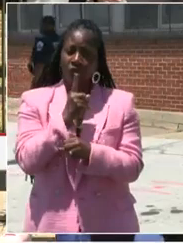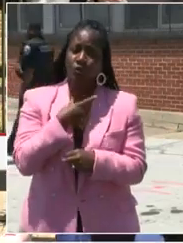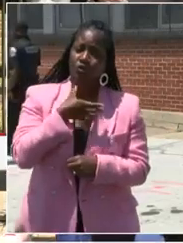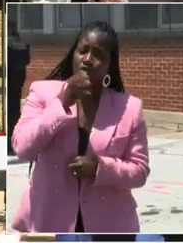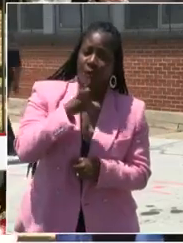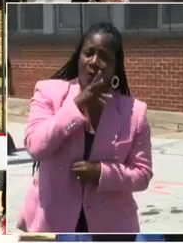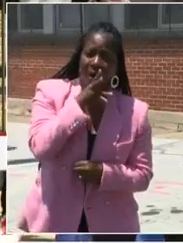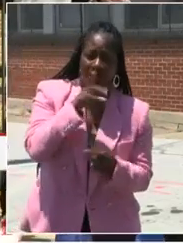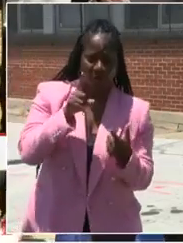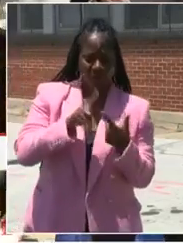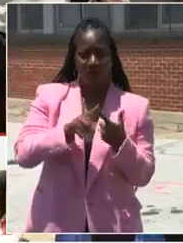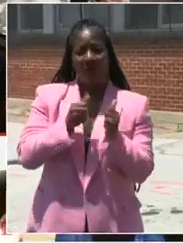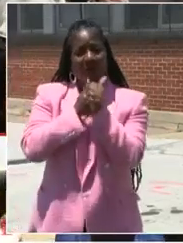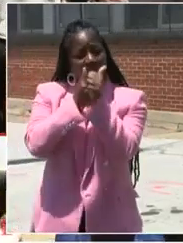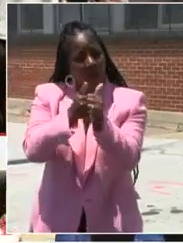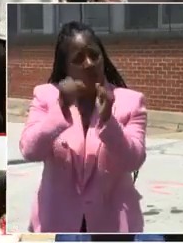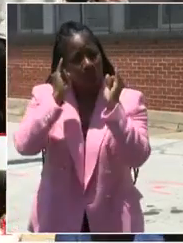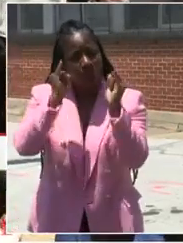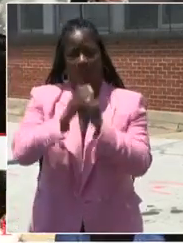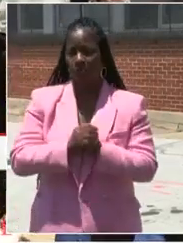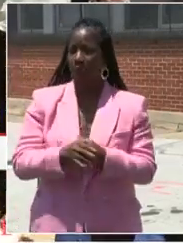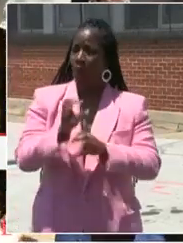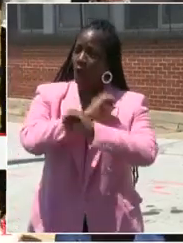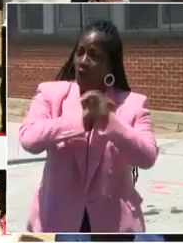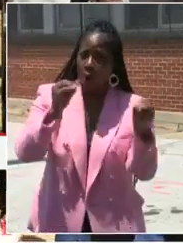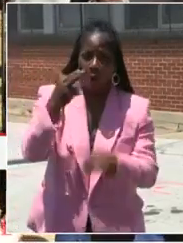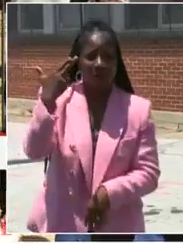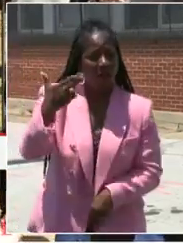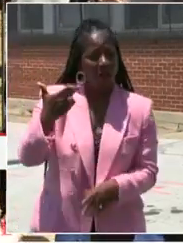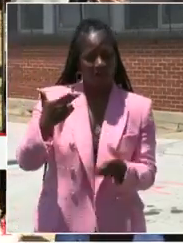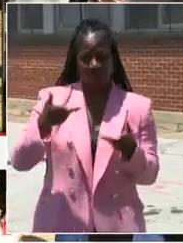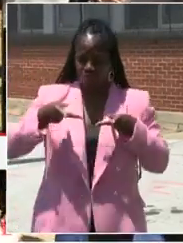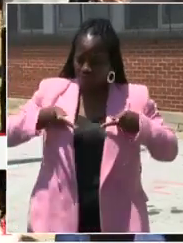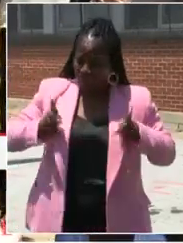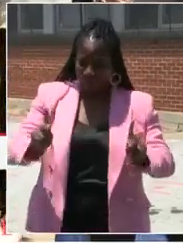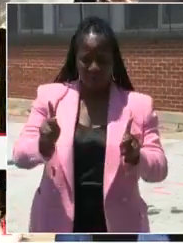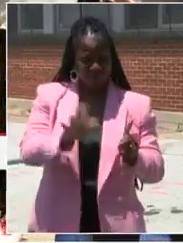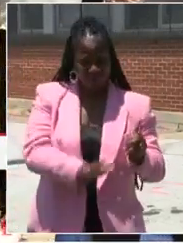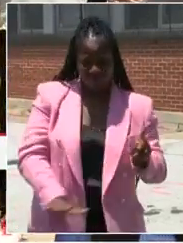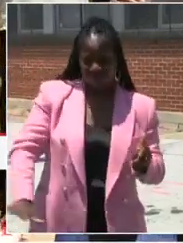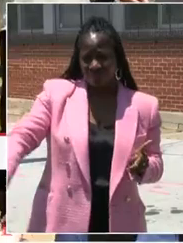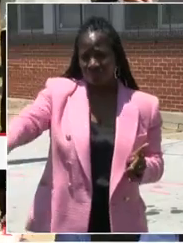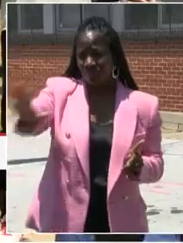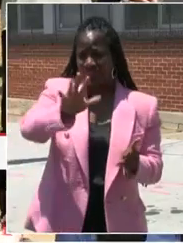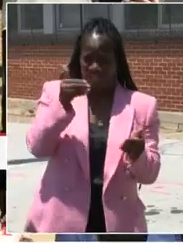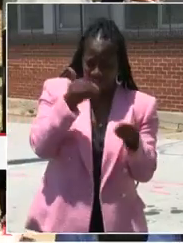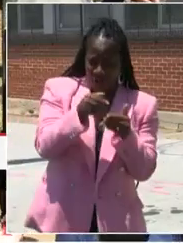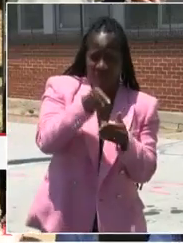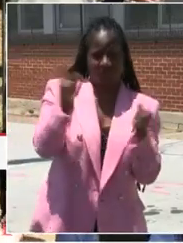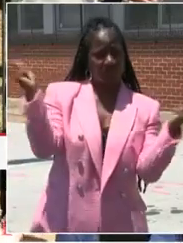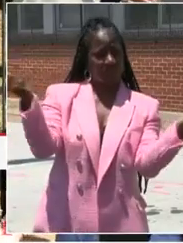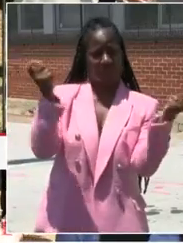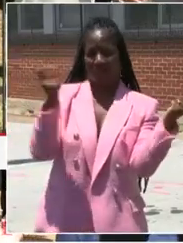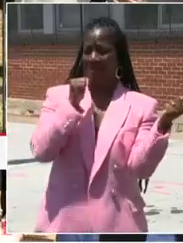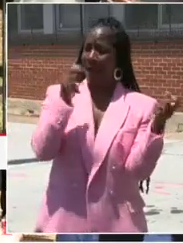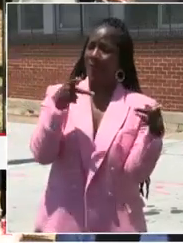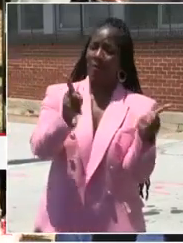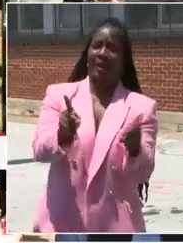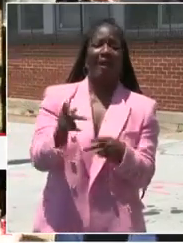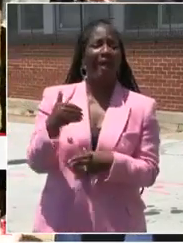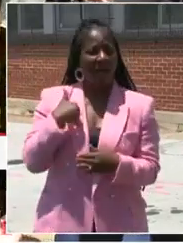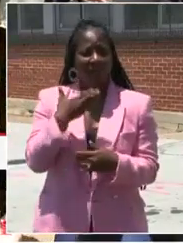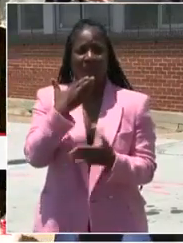follow instructions. There are no firearms permitted anywhere near this festival, and have a good